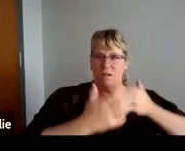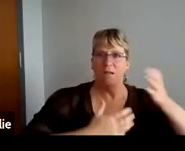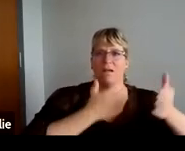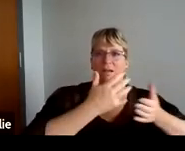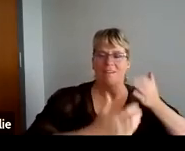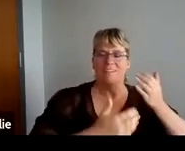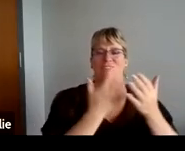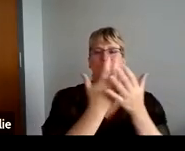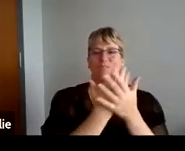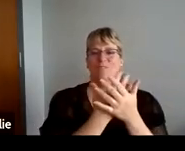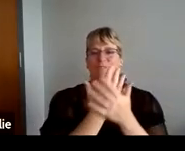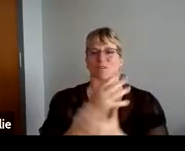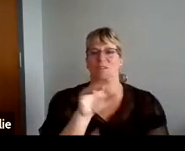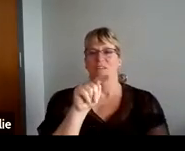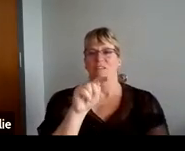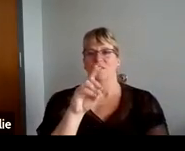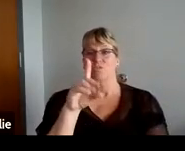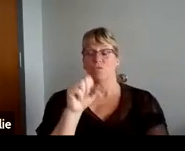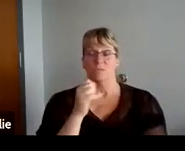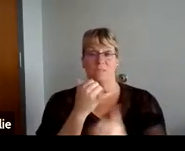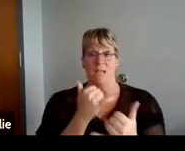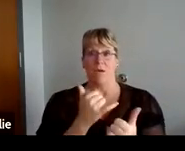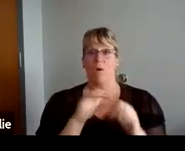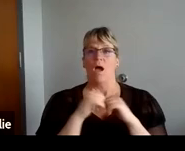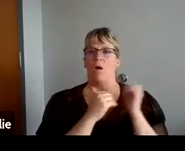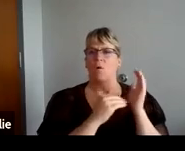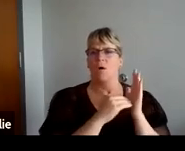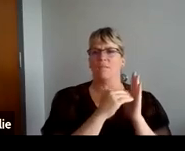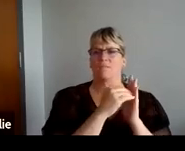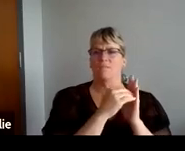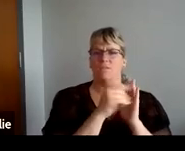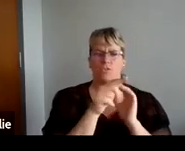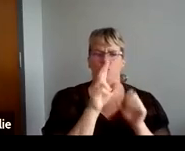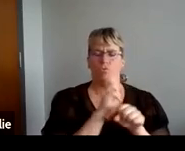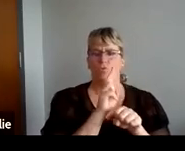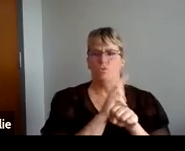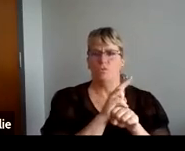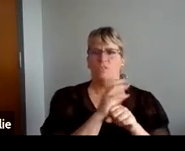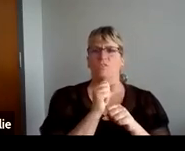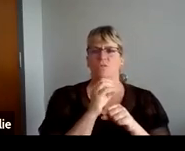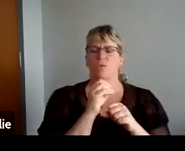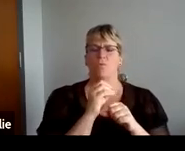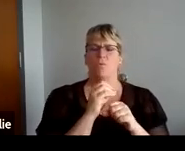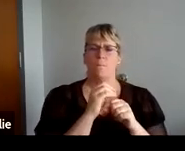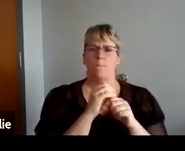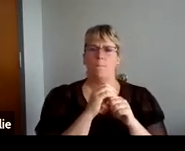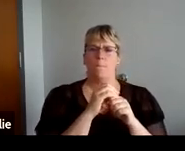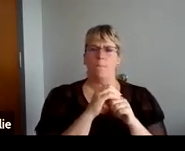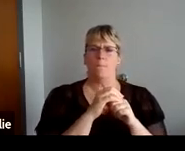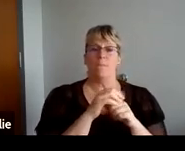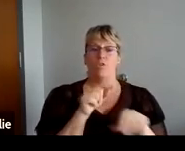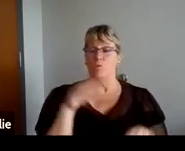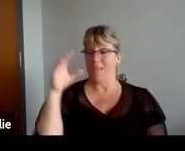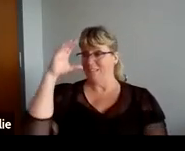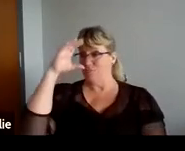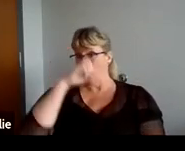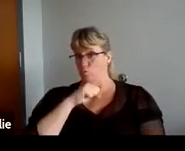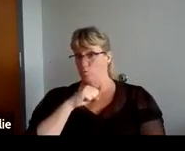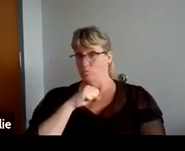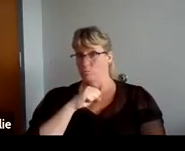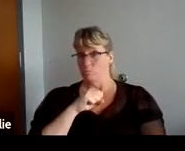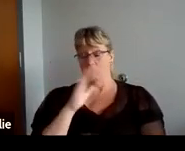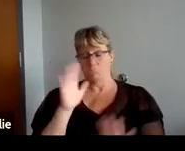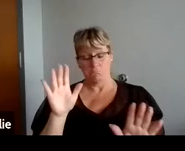screening tools now are looking at how often are you using. So there's kind of the assumption, and that's not to be rude